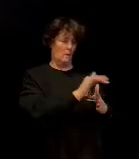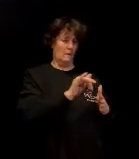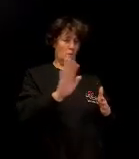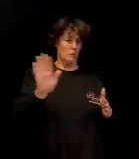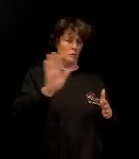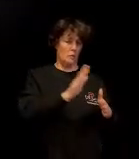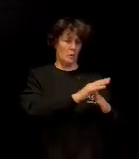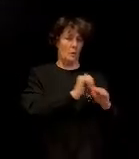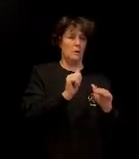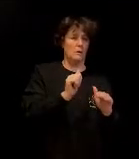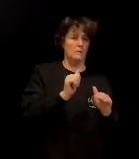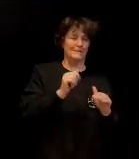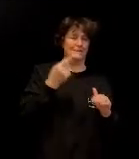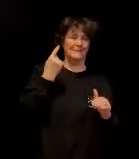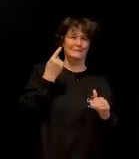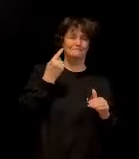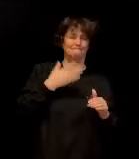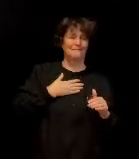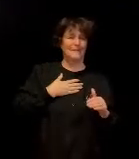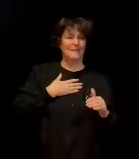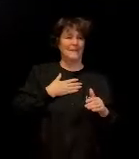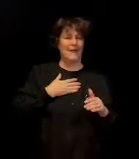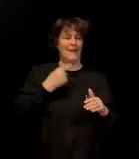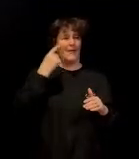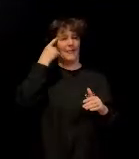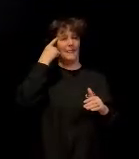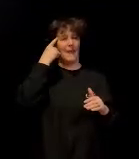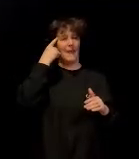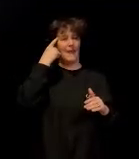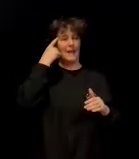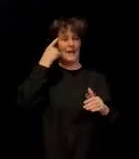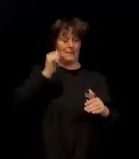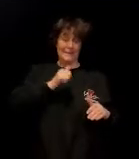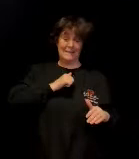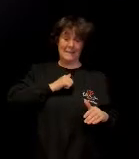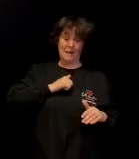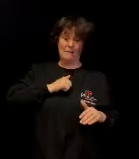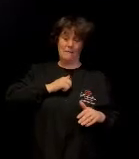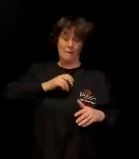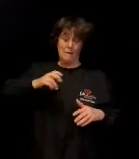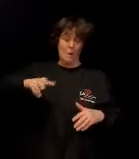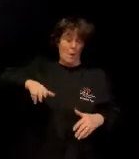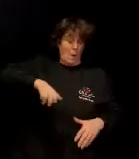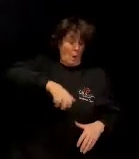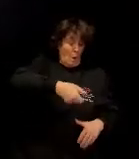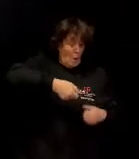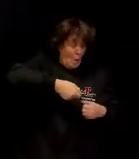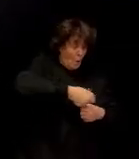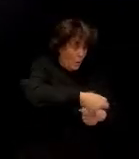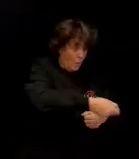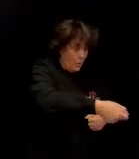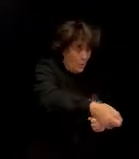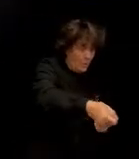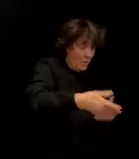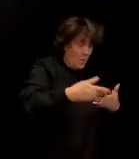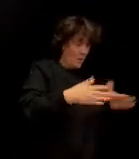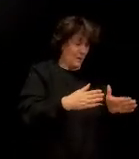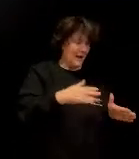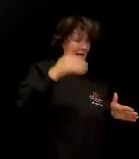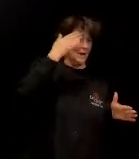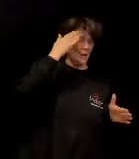is. Sometimes I think we need to symbolically go and open that door ourselves and say, all right, God, I know this is what you're leading me